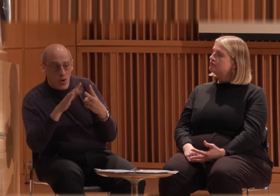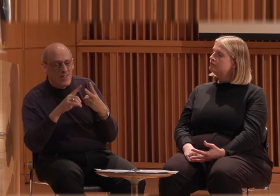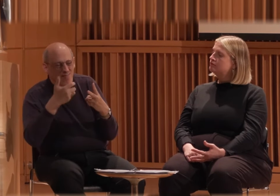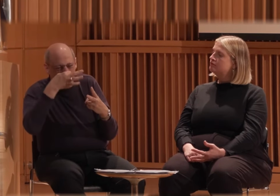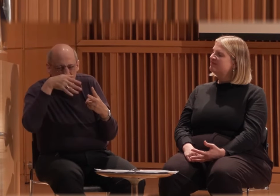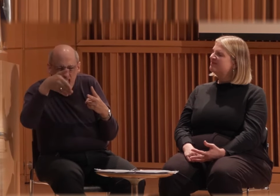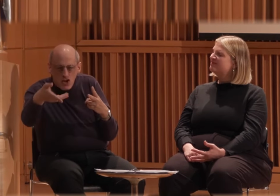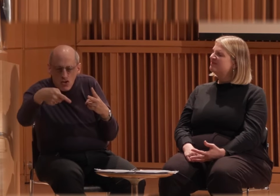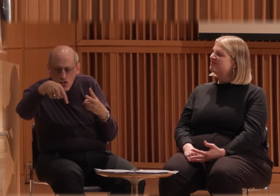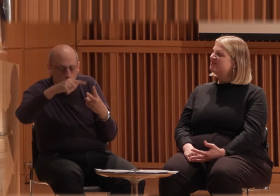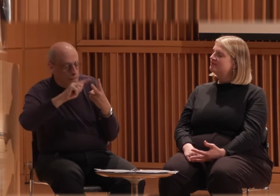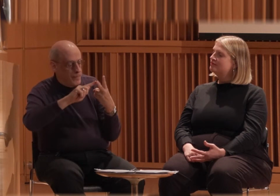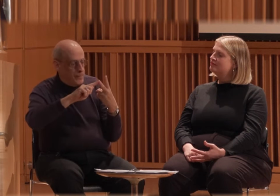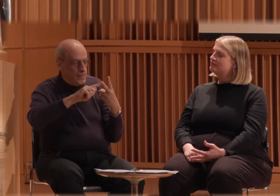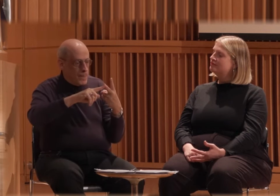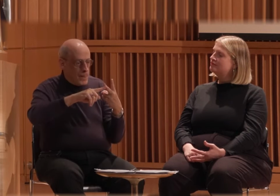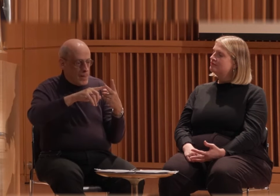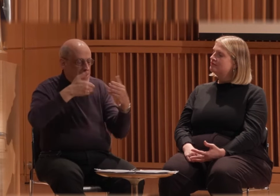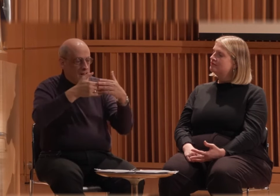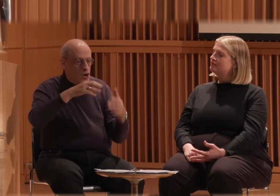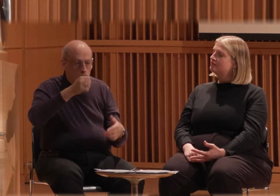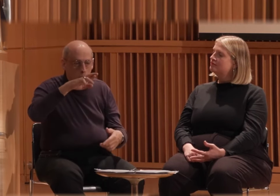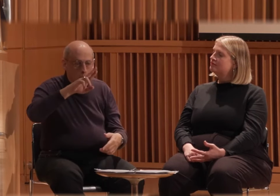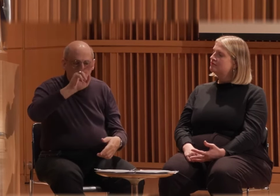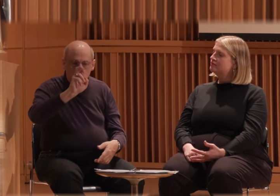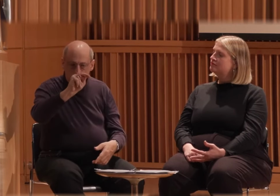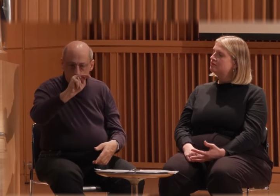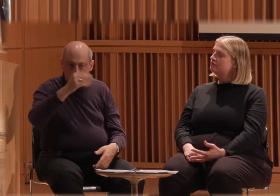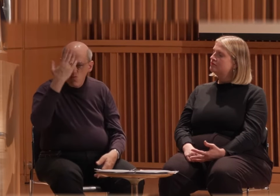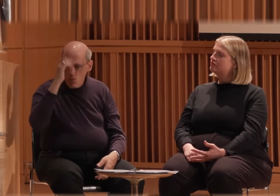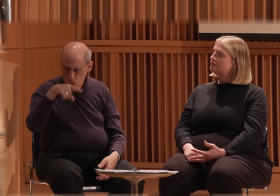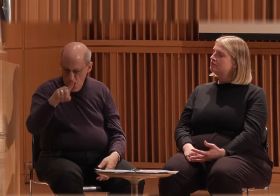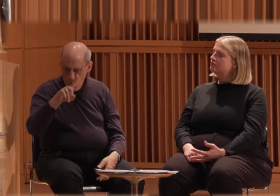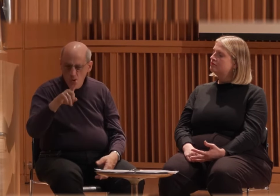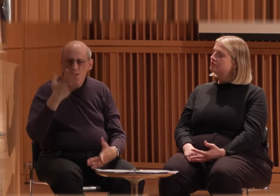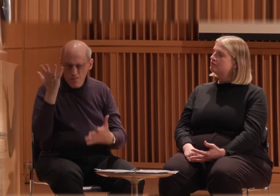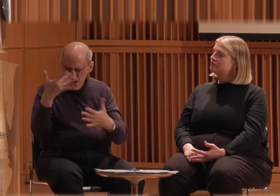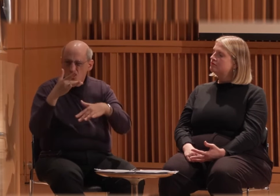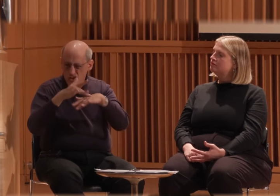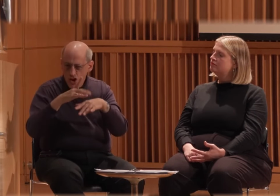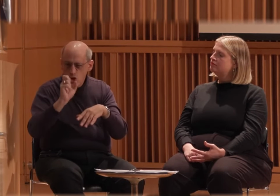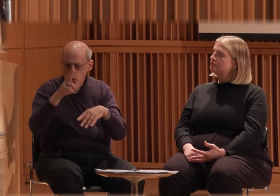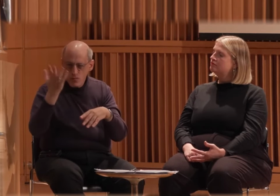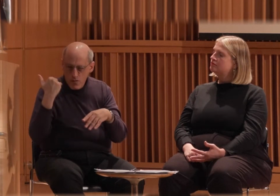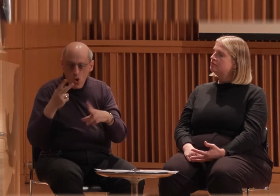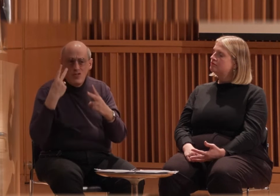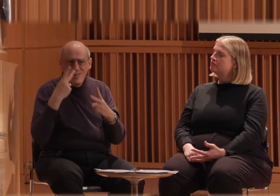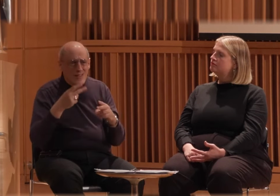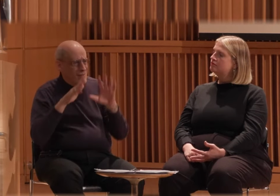here. It's close to Cooper Union. So a lot of us have probably been to Cooper Union, and we've seen that